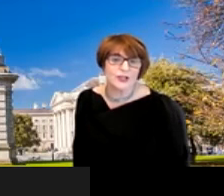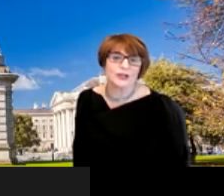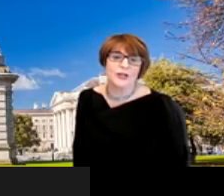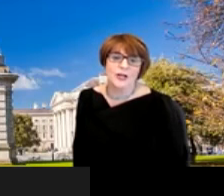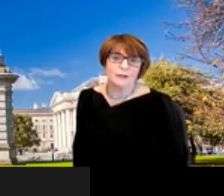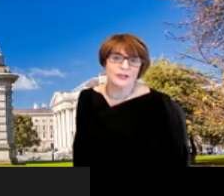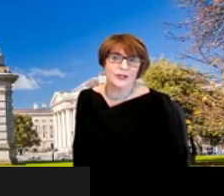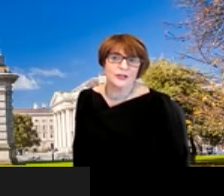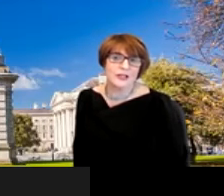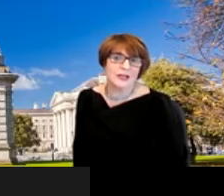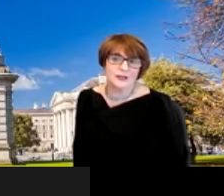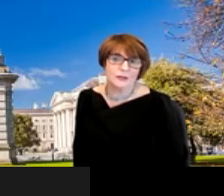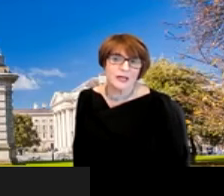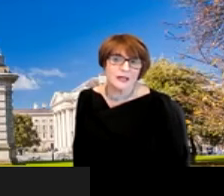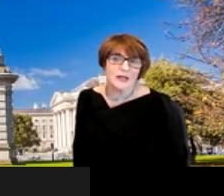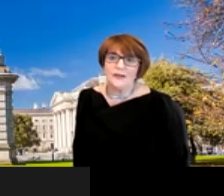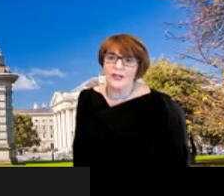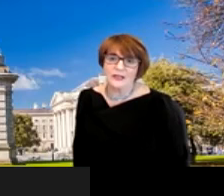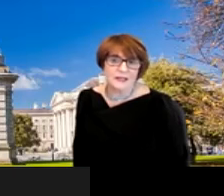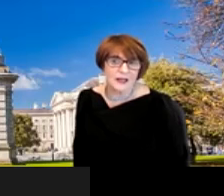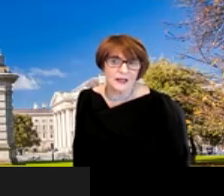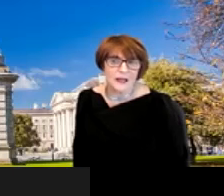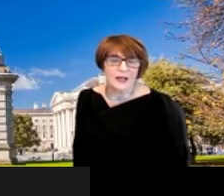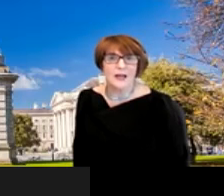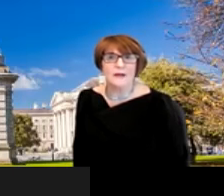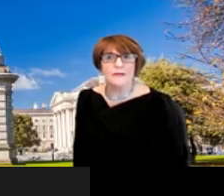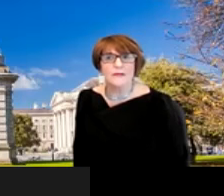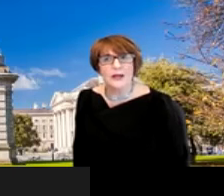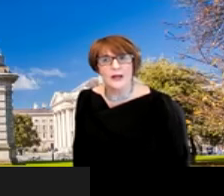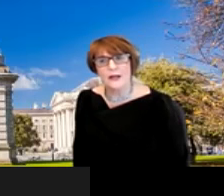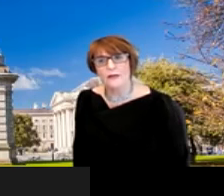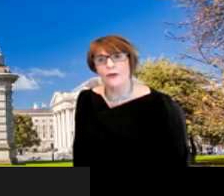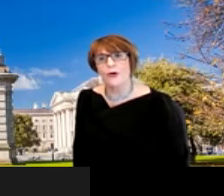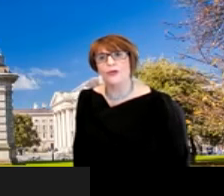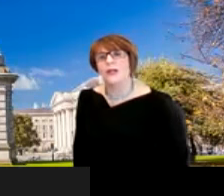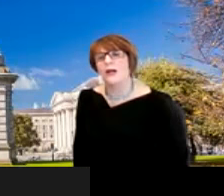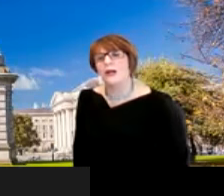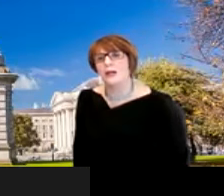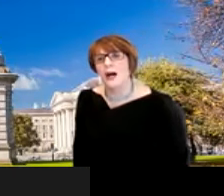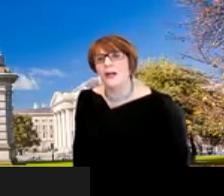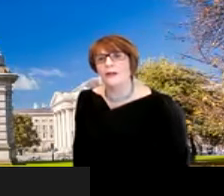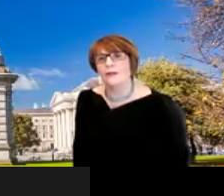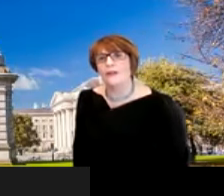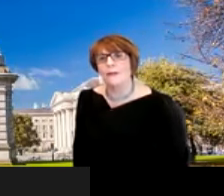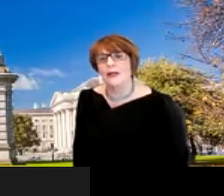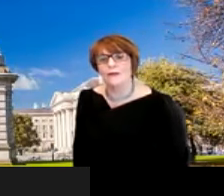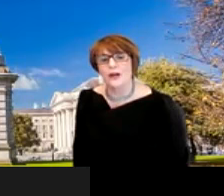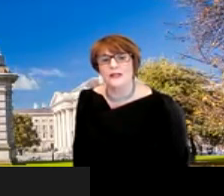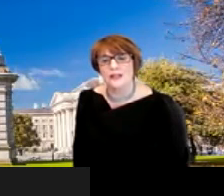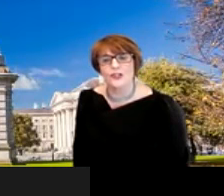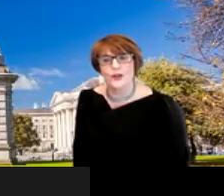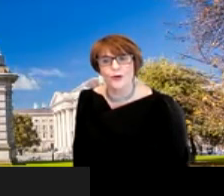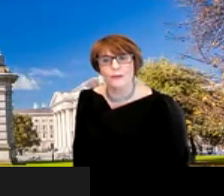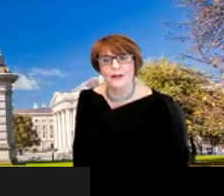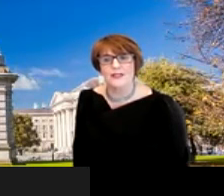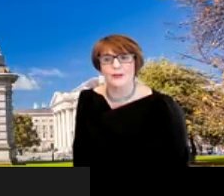what was good, but certainly to me, things like remote contact with family and friends